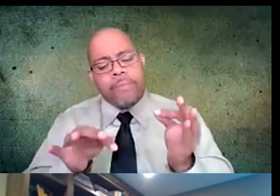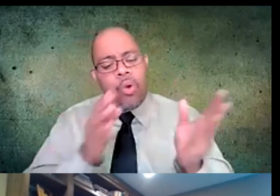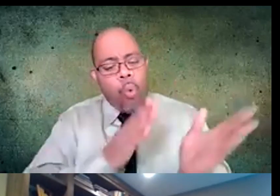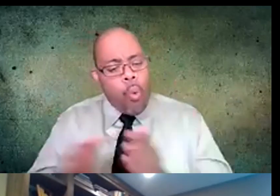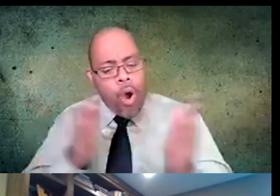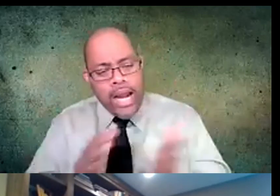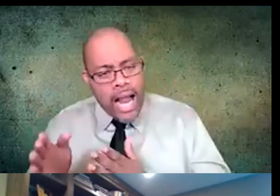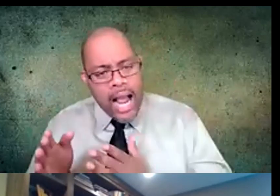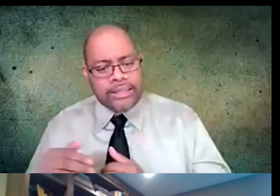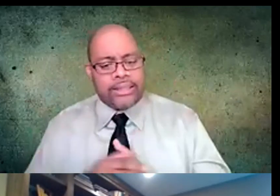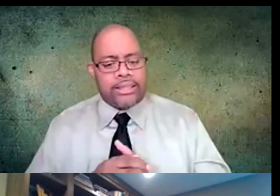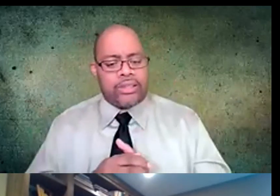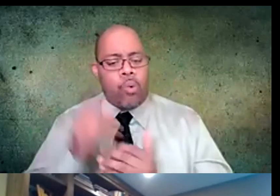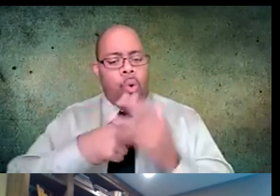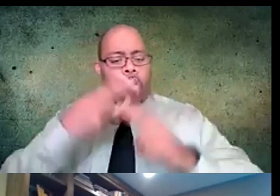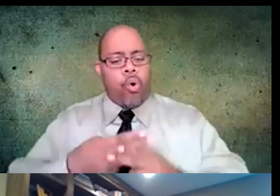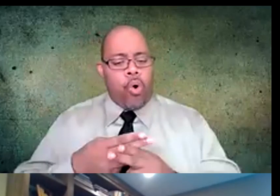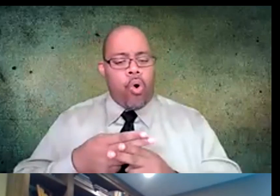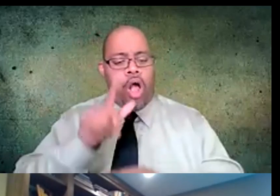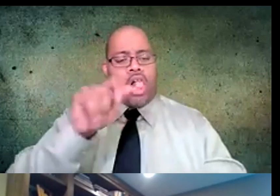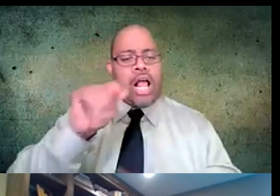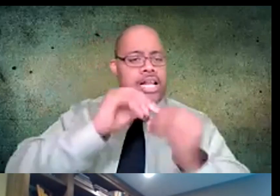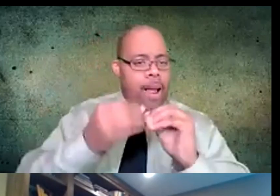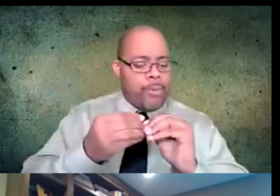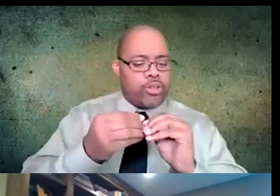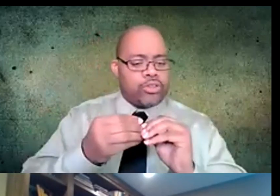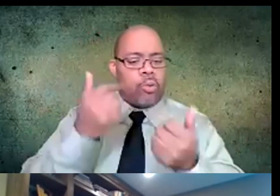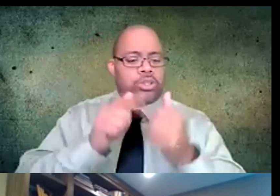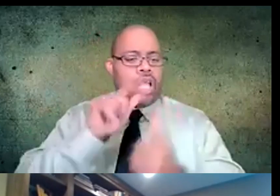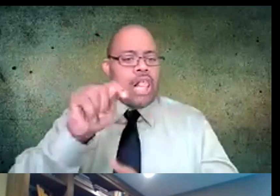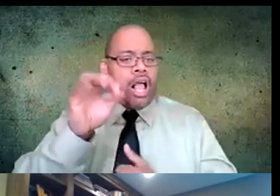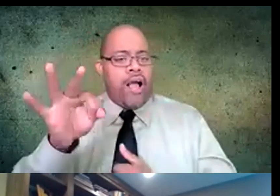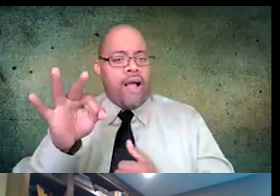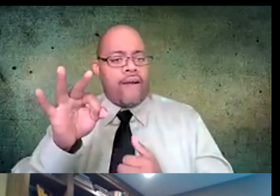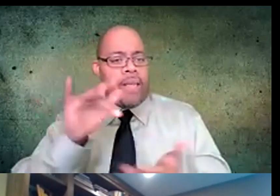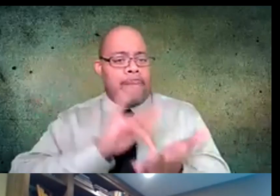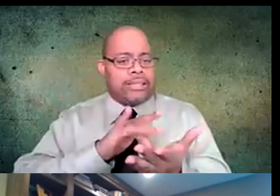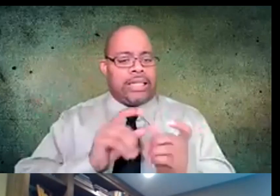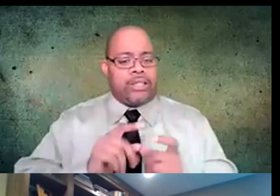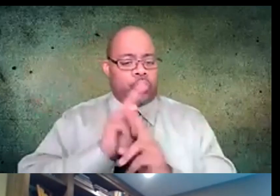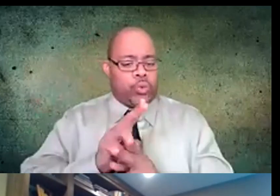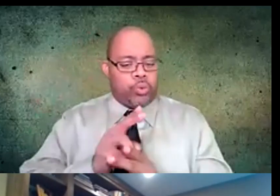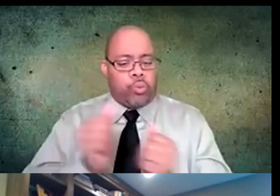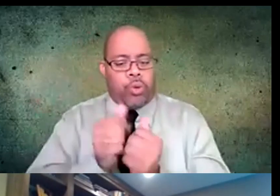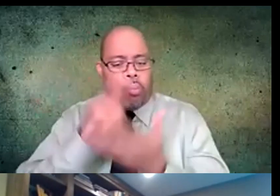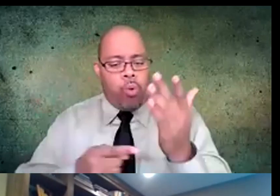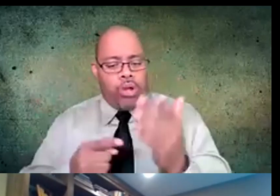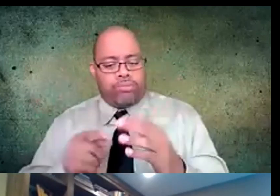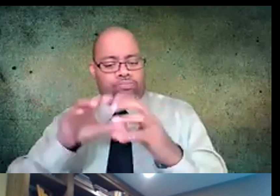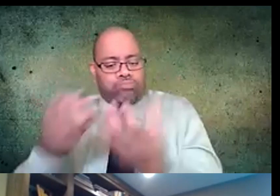organizing what we call lot numbers, meaning which lot of dosing is being used with which cohort